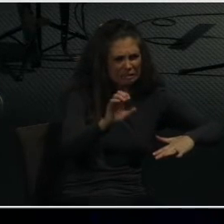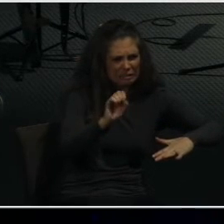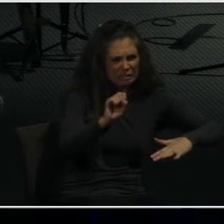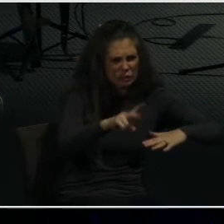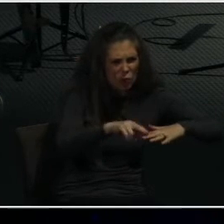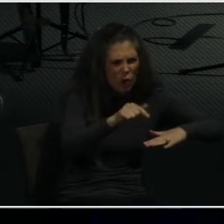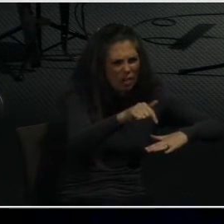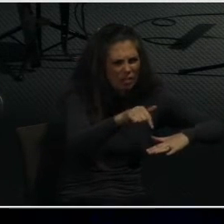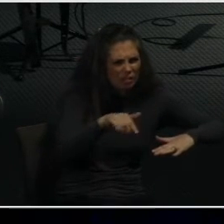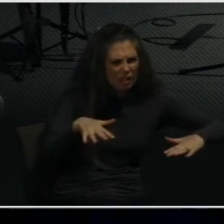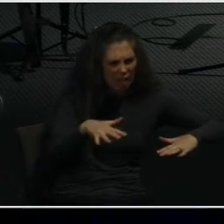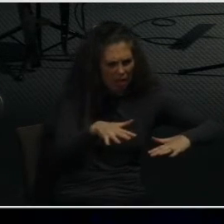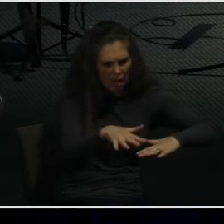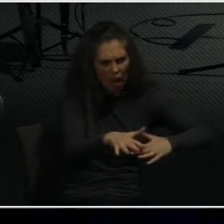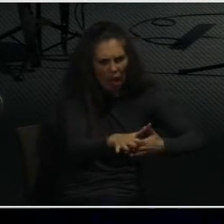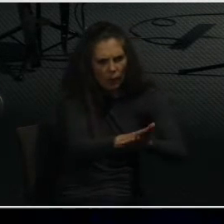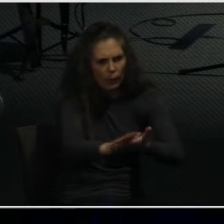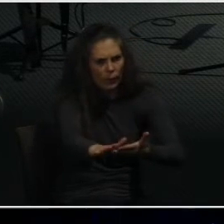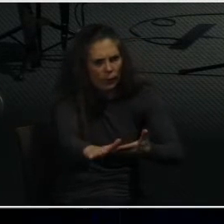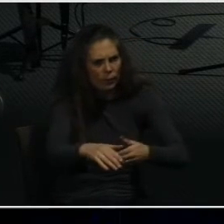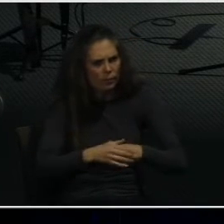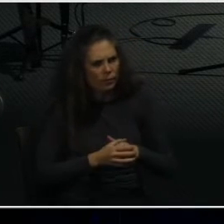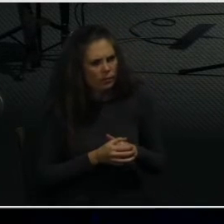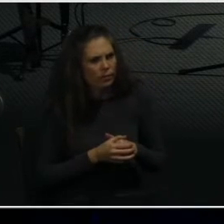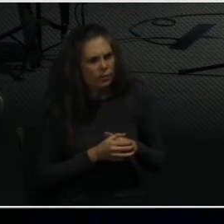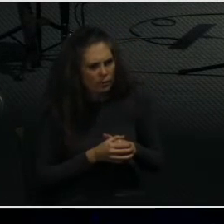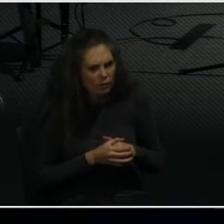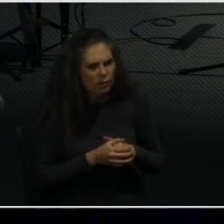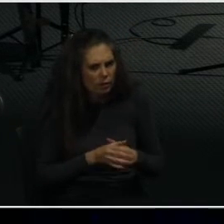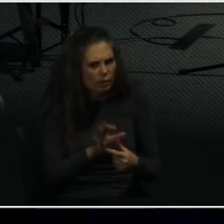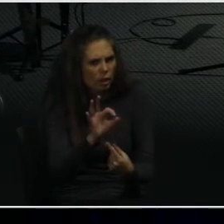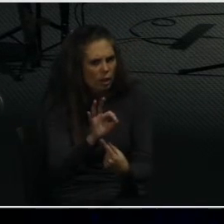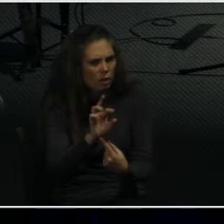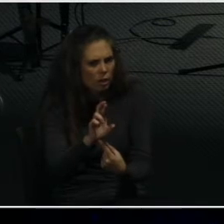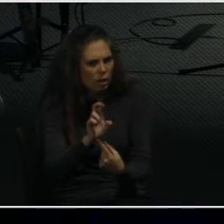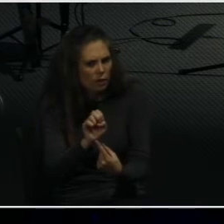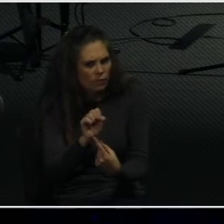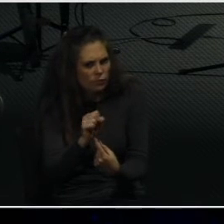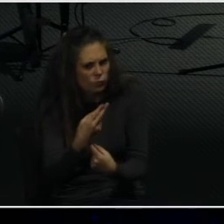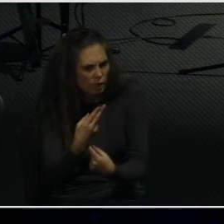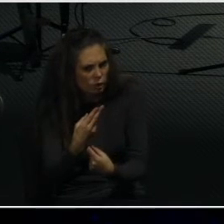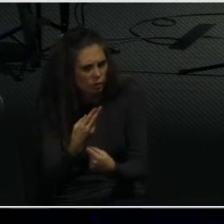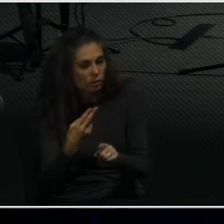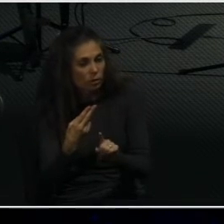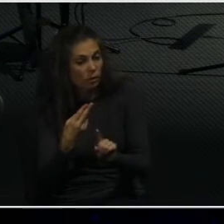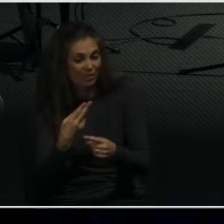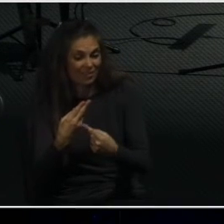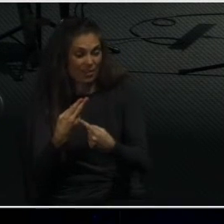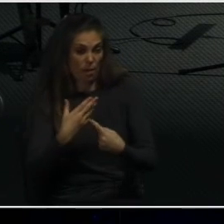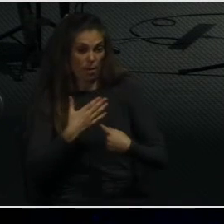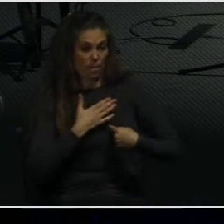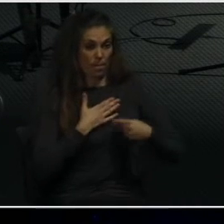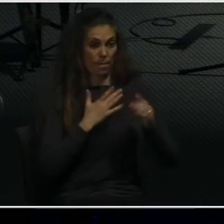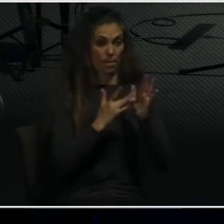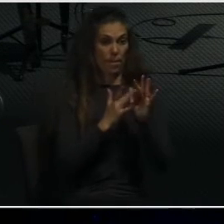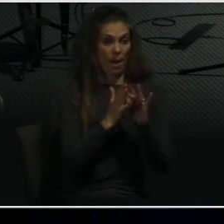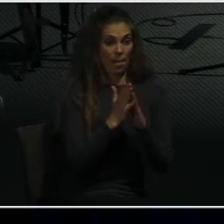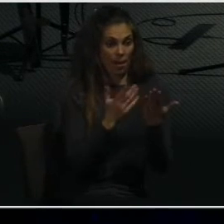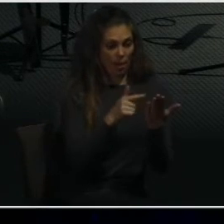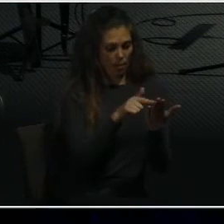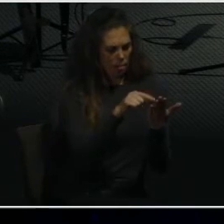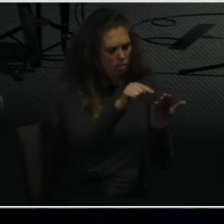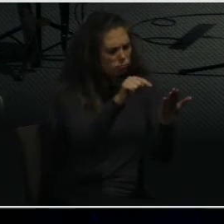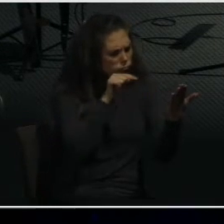fact about verse 8 concerns the word translated fresh. For my Bible translation has a footnote to the word fresh,